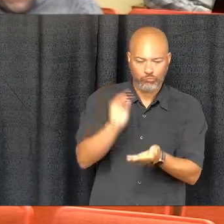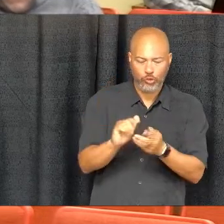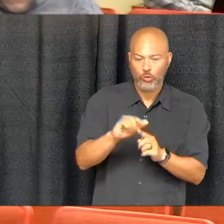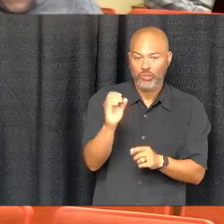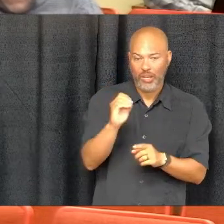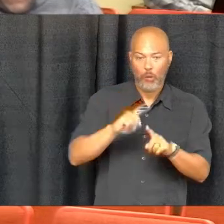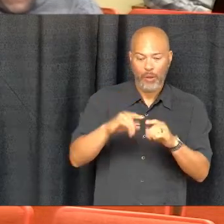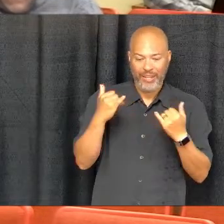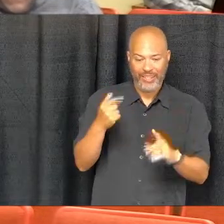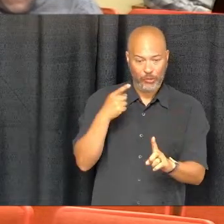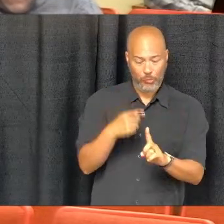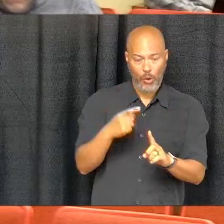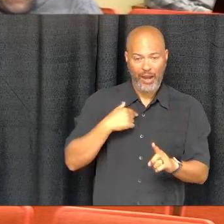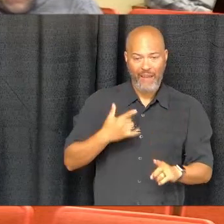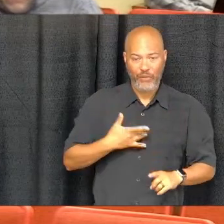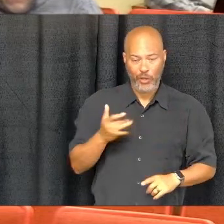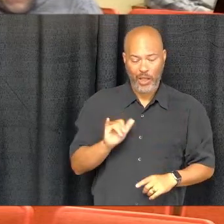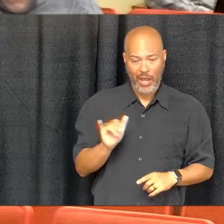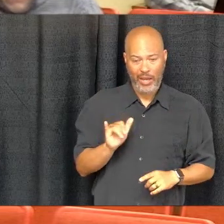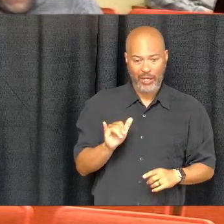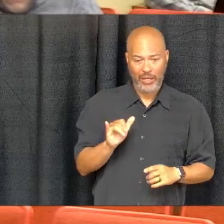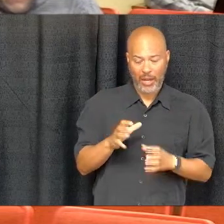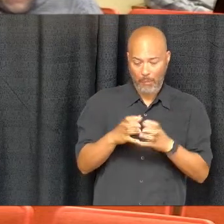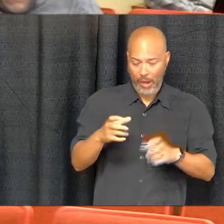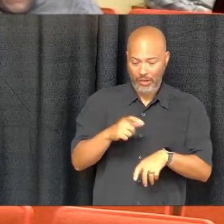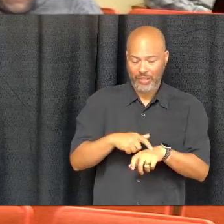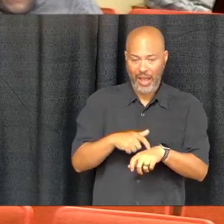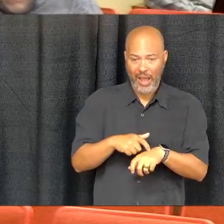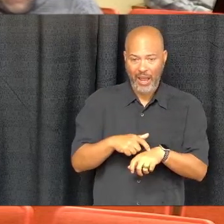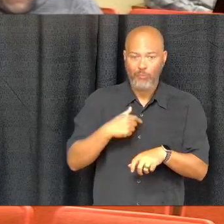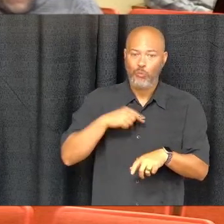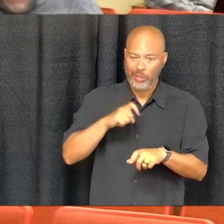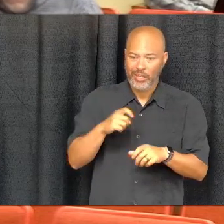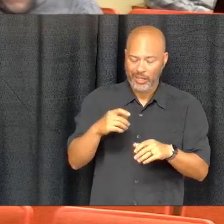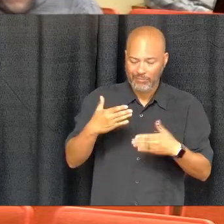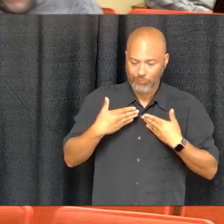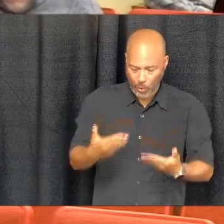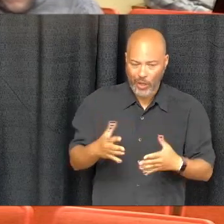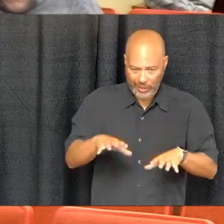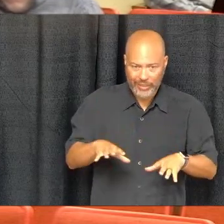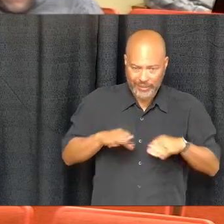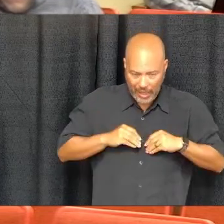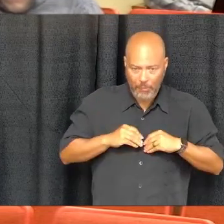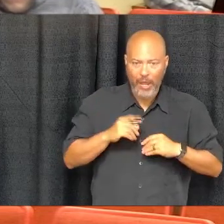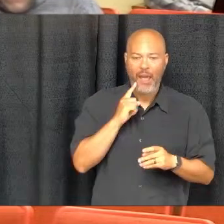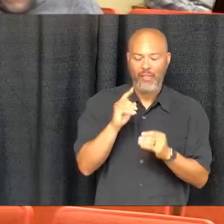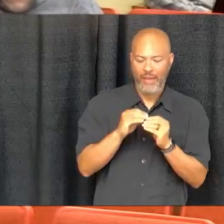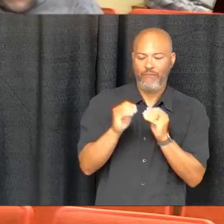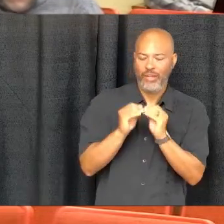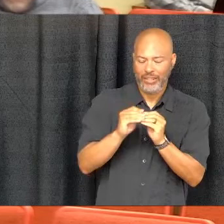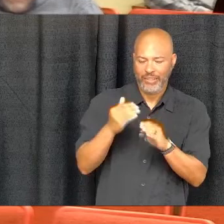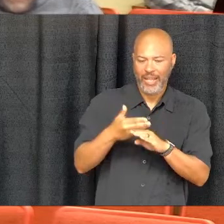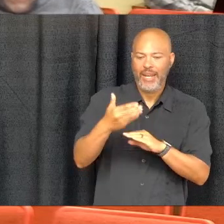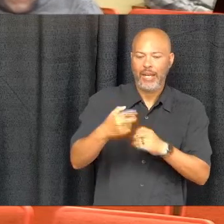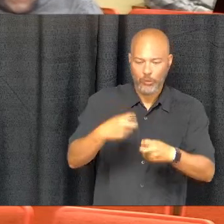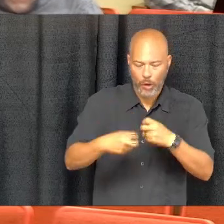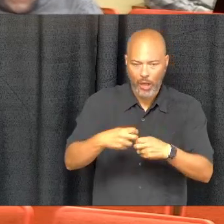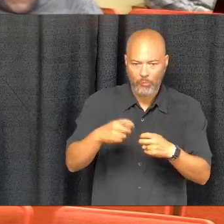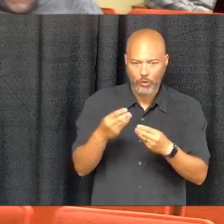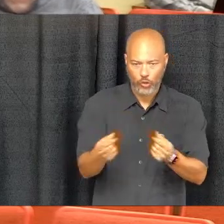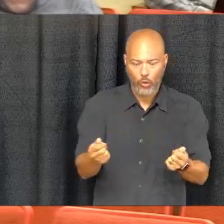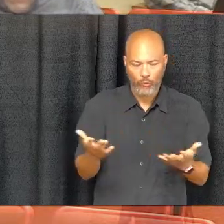this point, I feel like the amount of time we've spent on this, we need to get this adopted and then work on whatever the next steps are. Thank